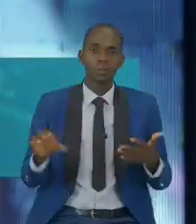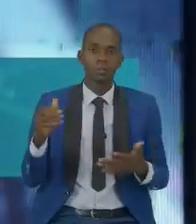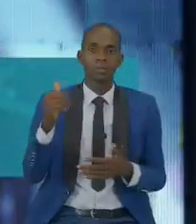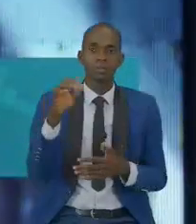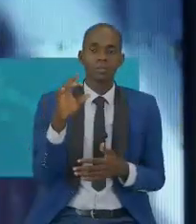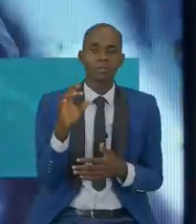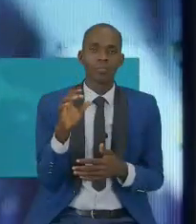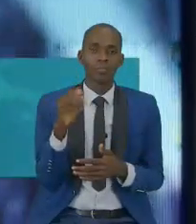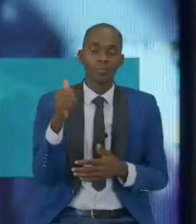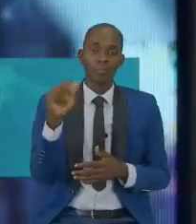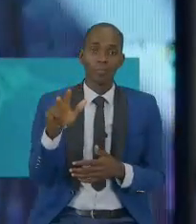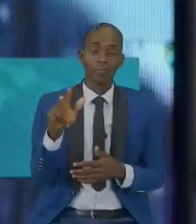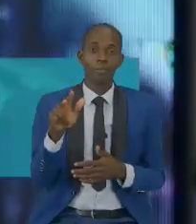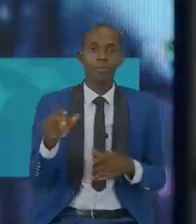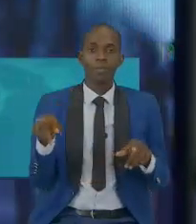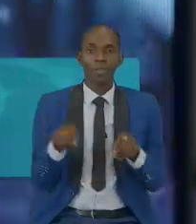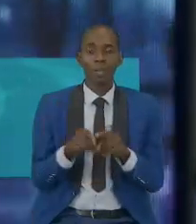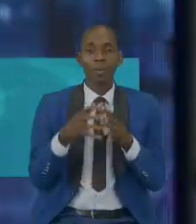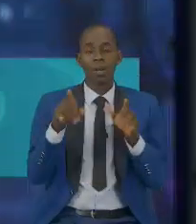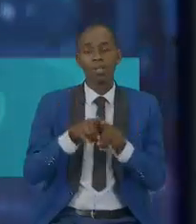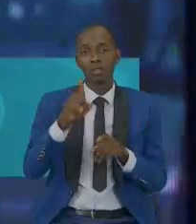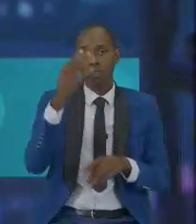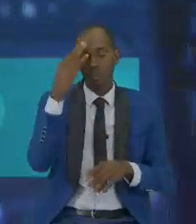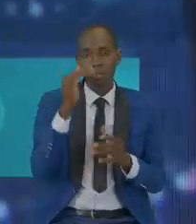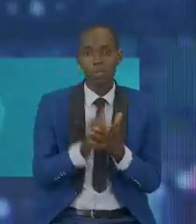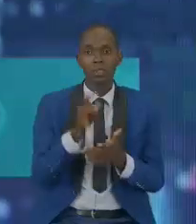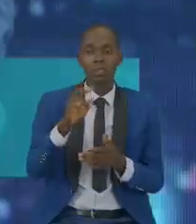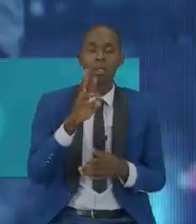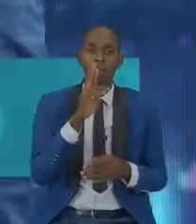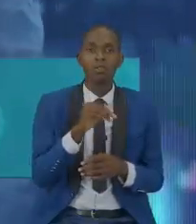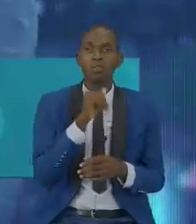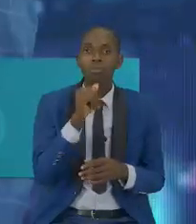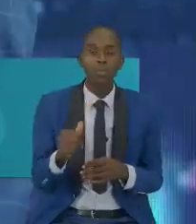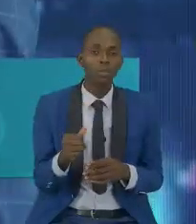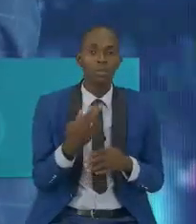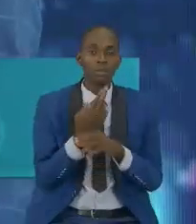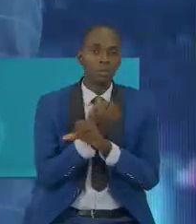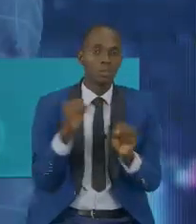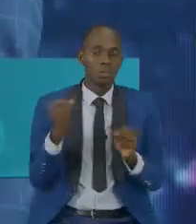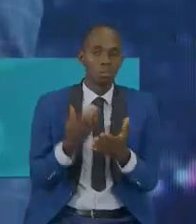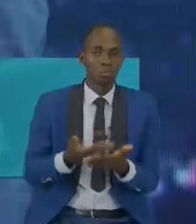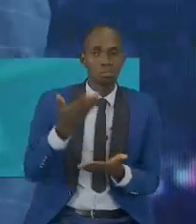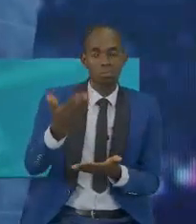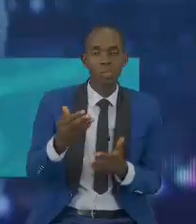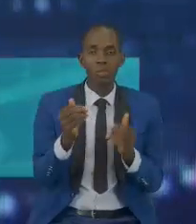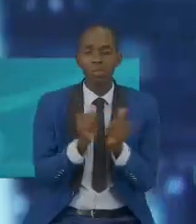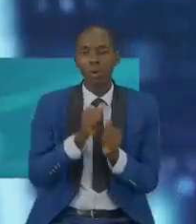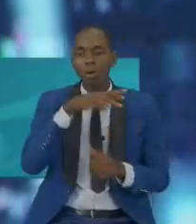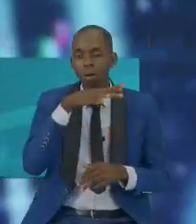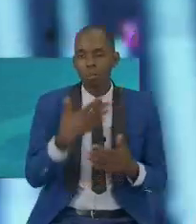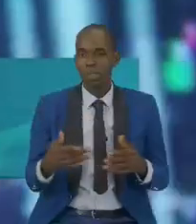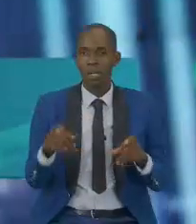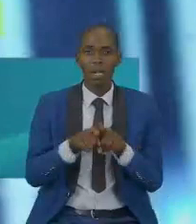know that ye were not redeemed, but chased with corruptible things, as silver